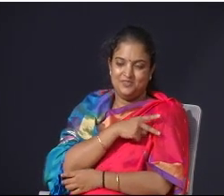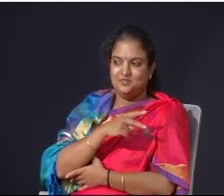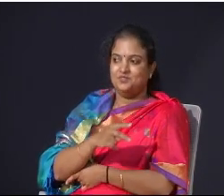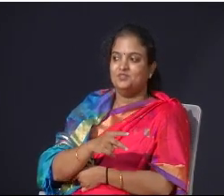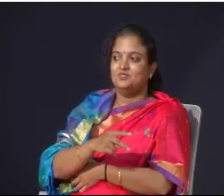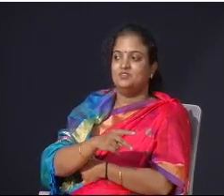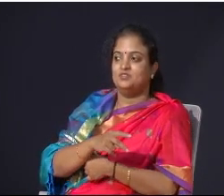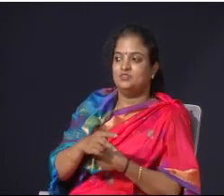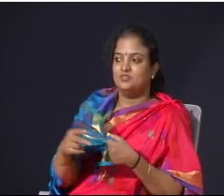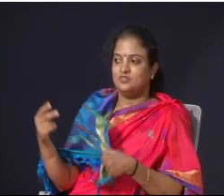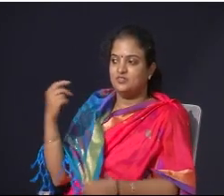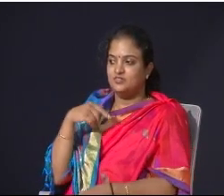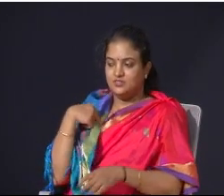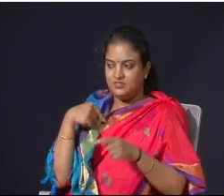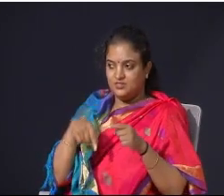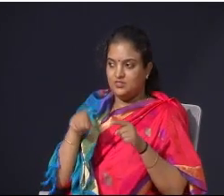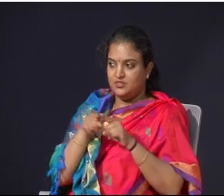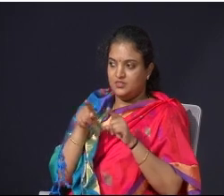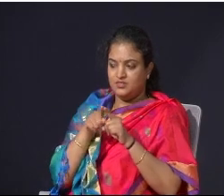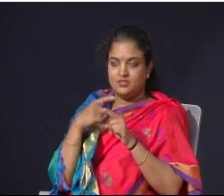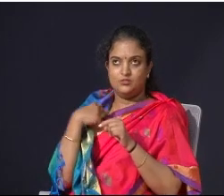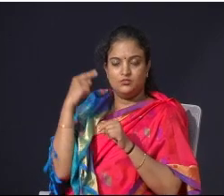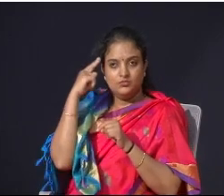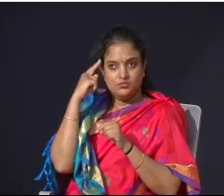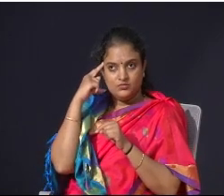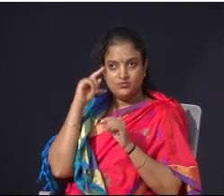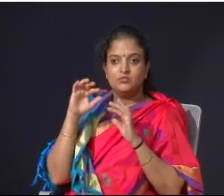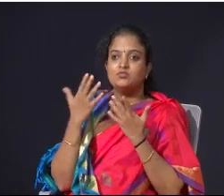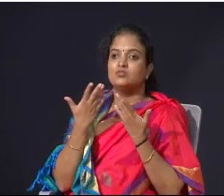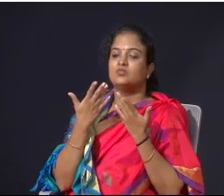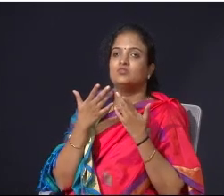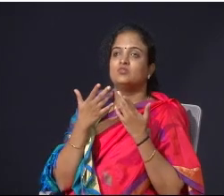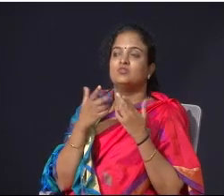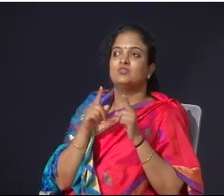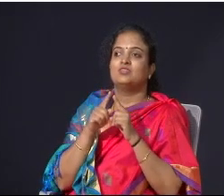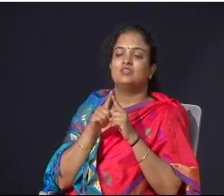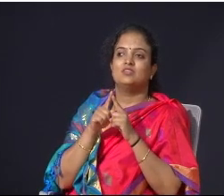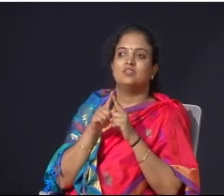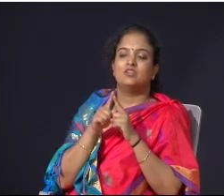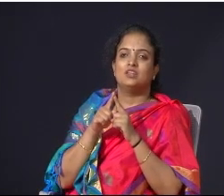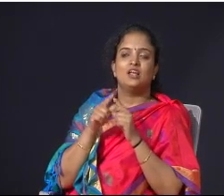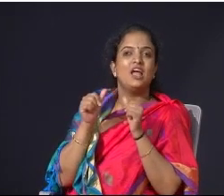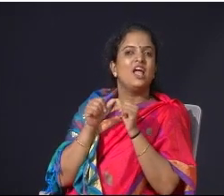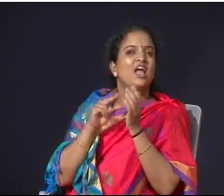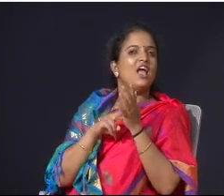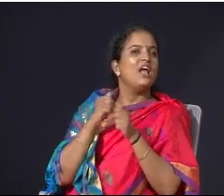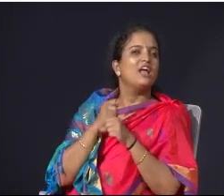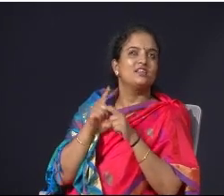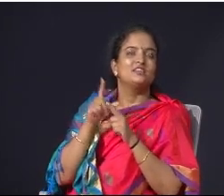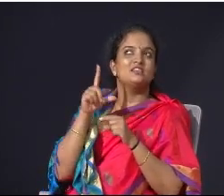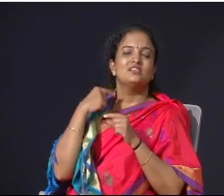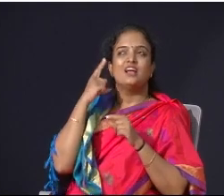So I have also rewired my brain in understanding what angels are. I used to think angels have